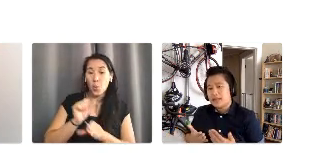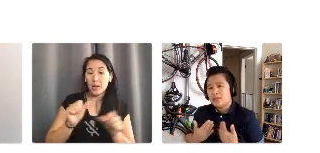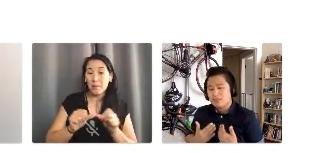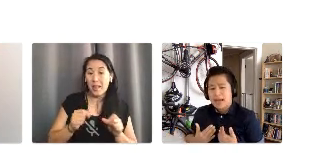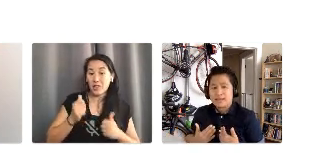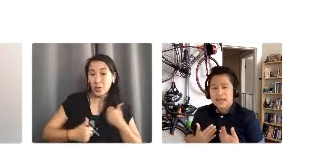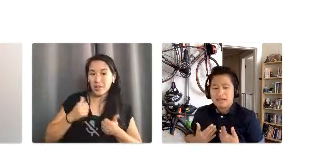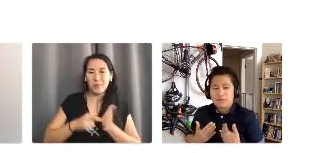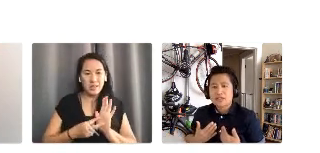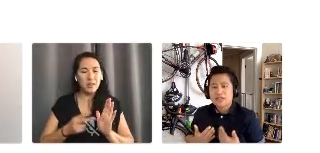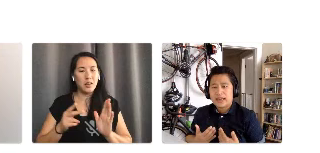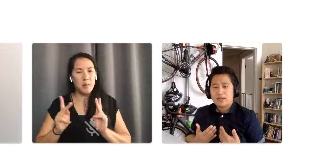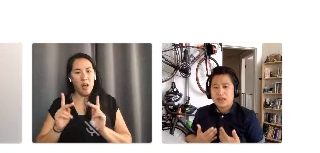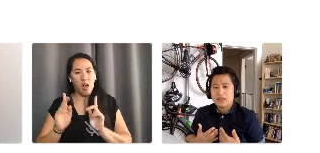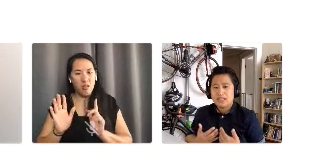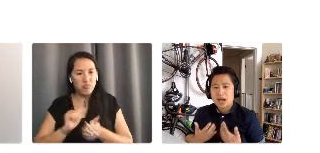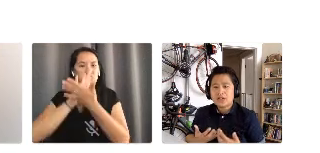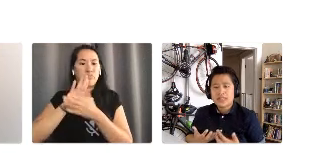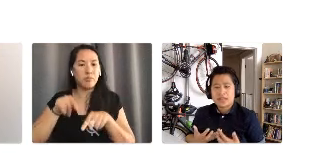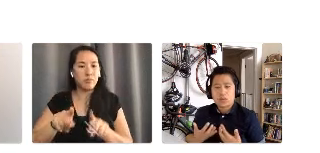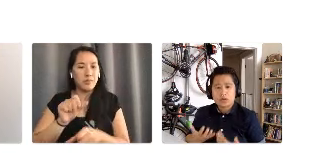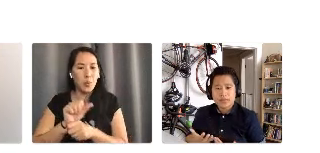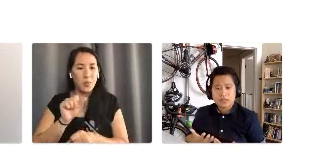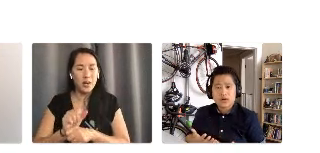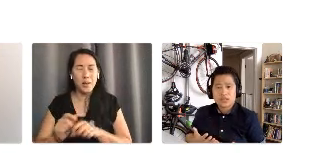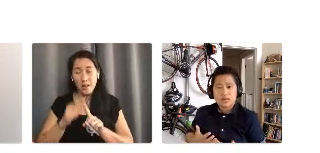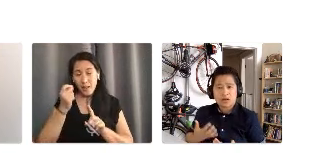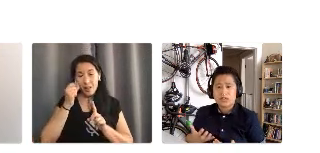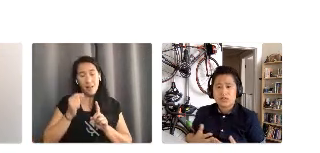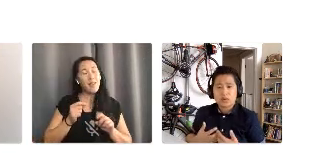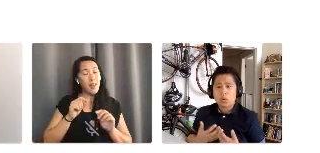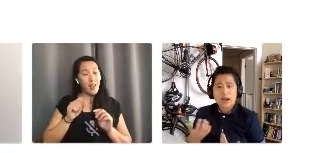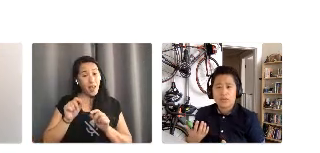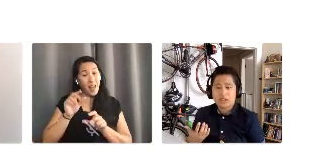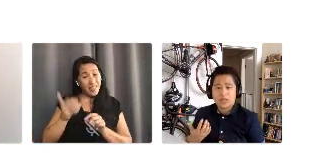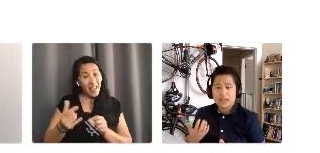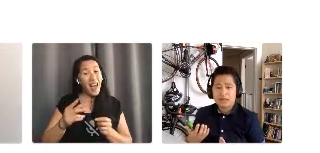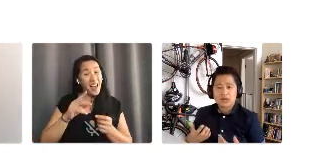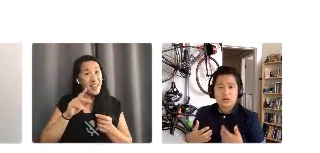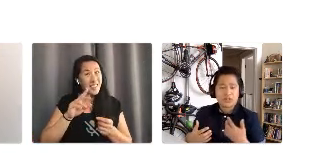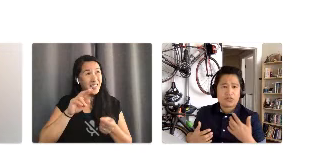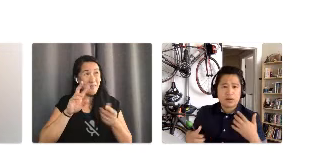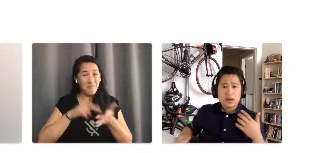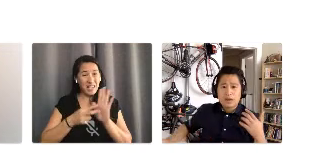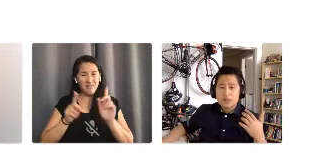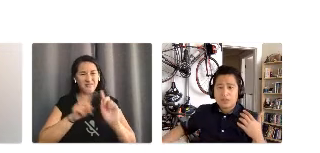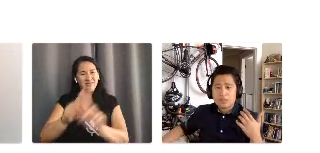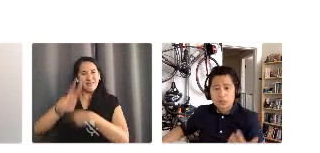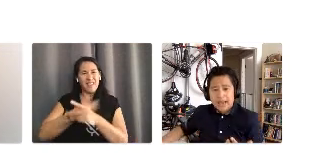need to peel back that first layer of the onion and understand that workplace aggression can also include a wide range of behaviors, ranging